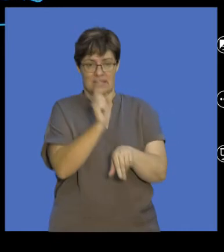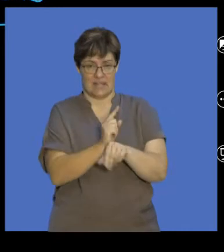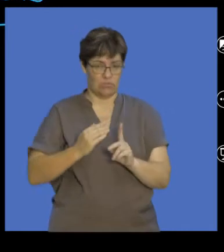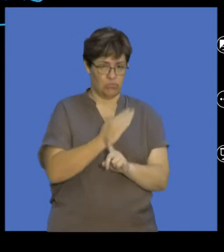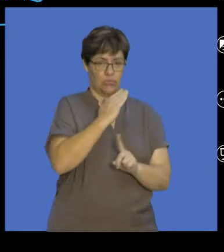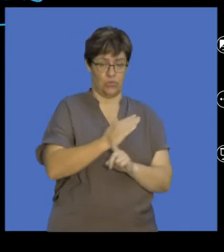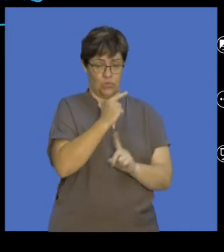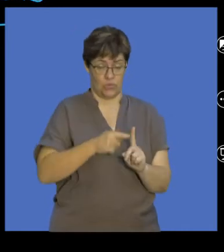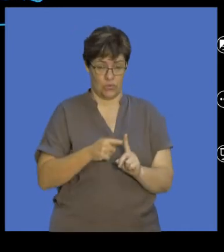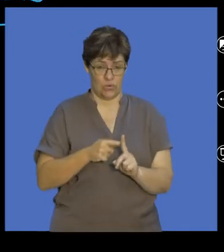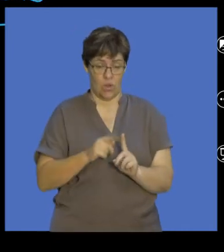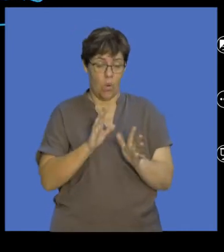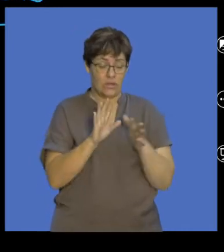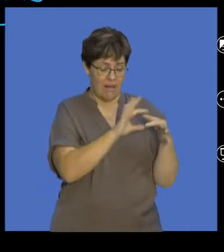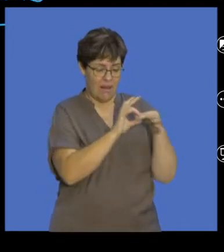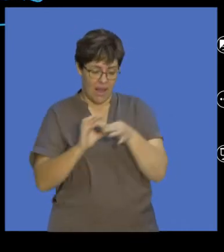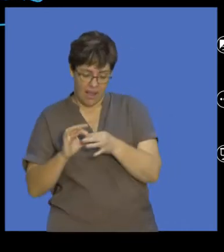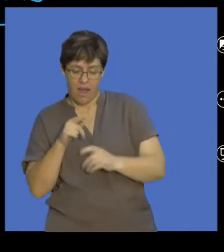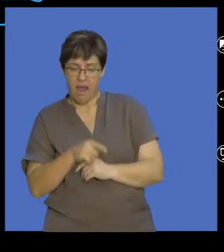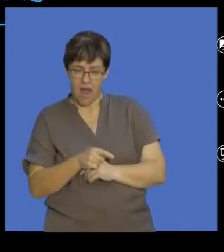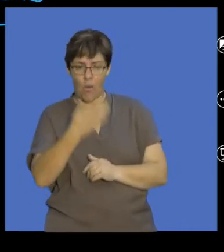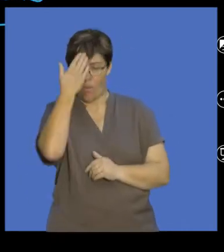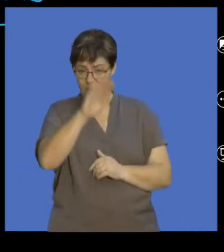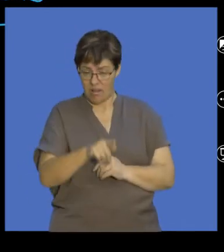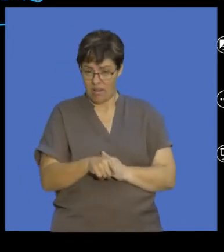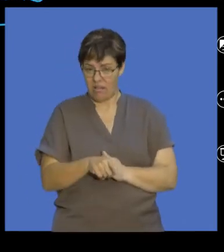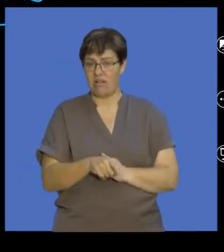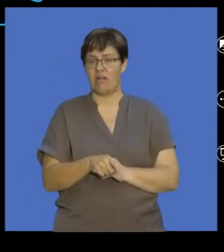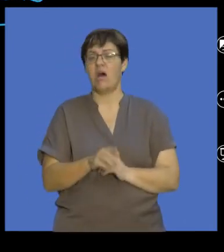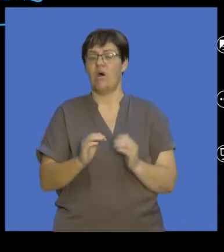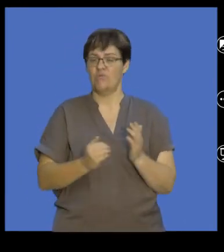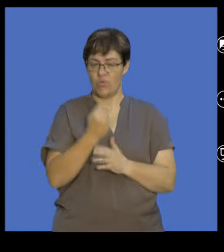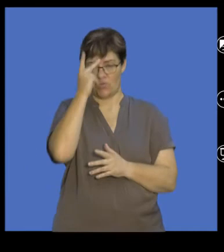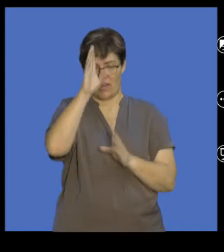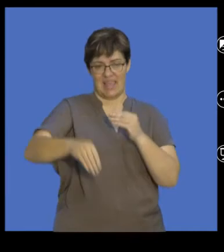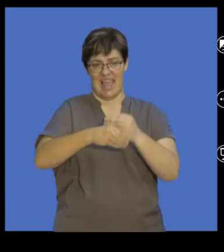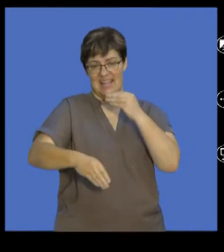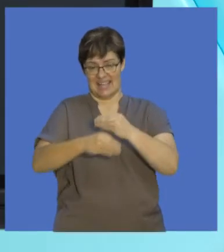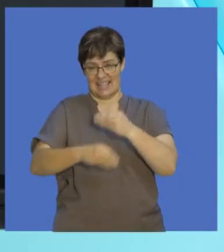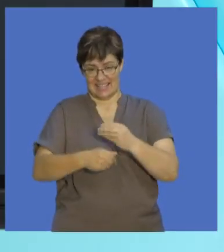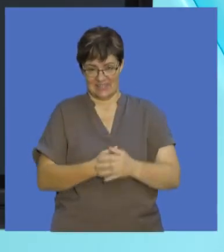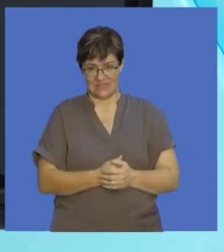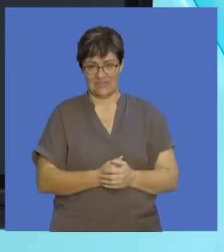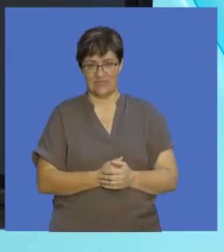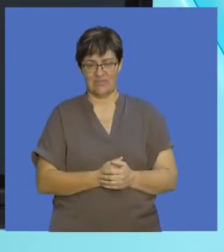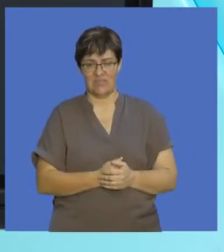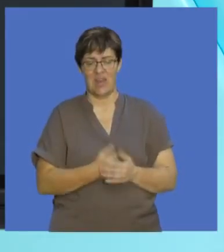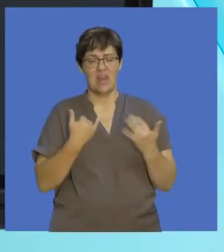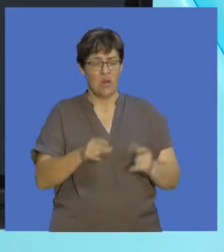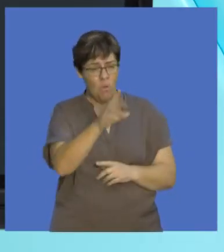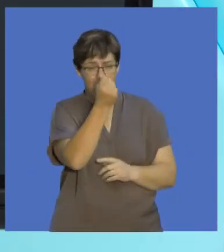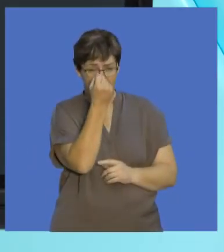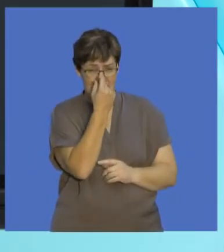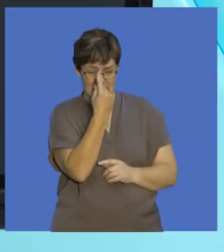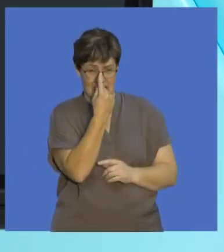a conductor in 1 second. Okay, so we're trying to link what we already know to, the new knowledge. Now, having